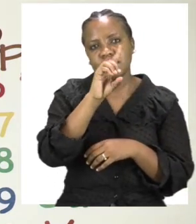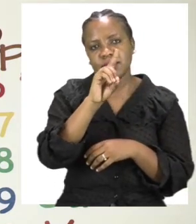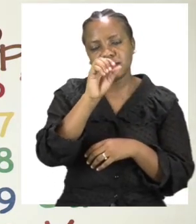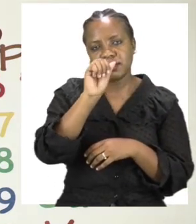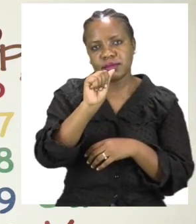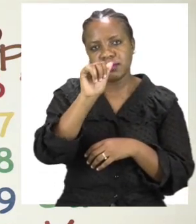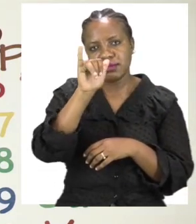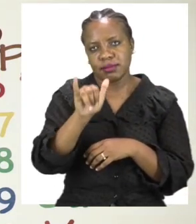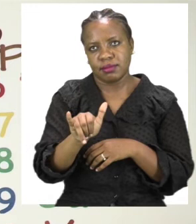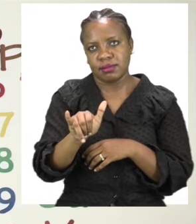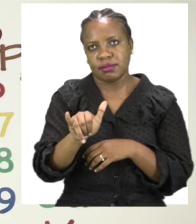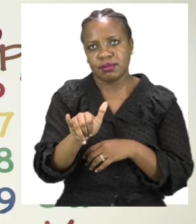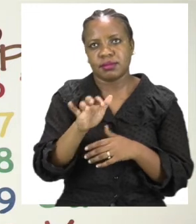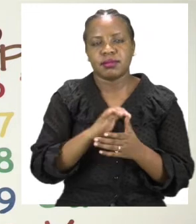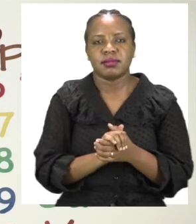Well done.